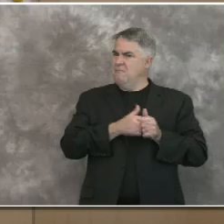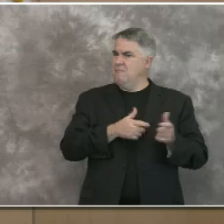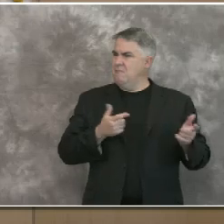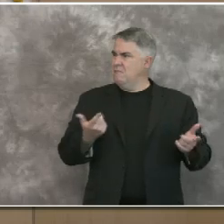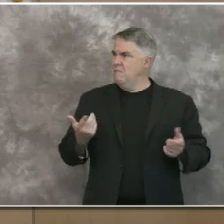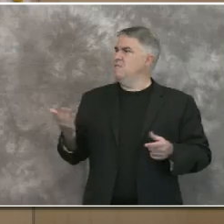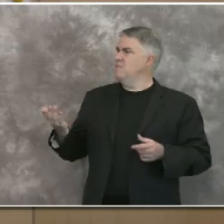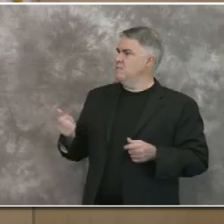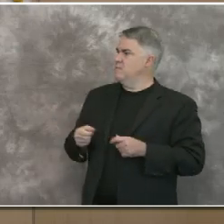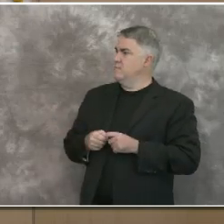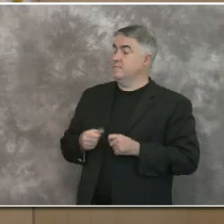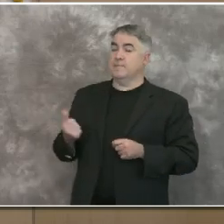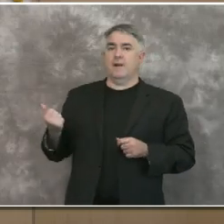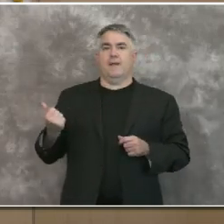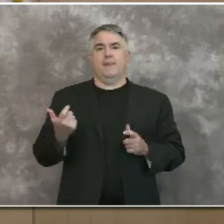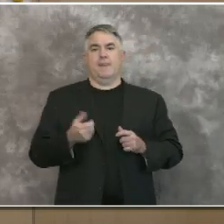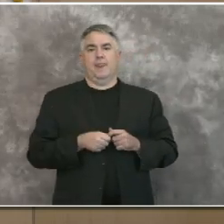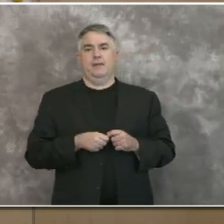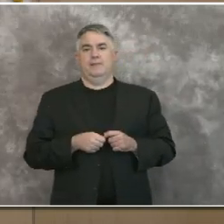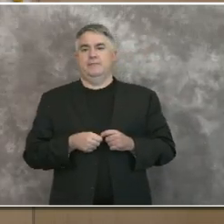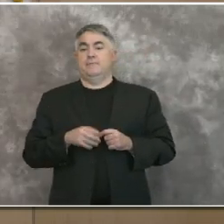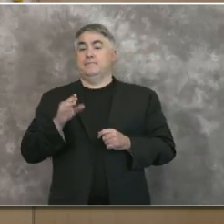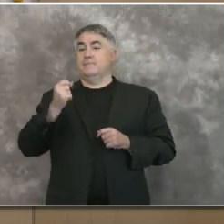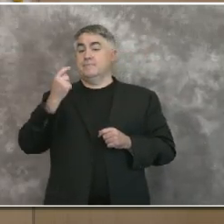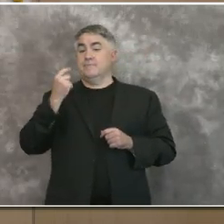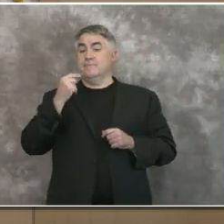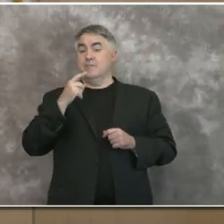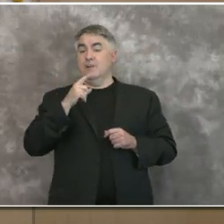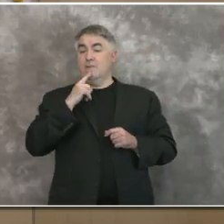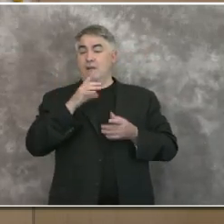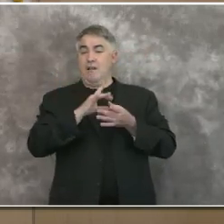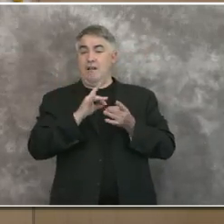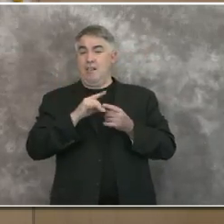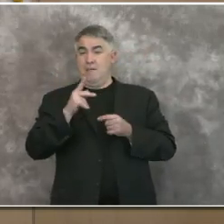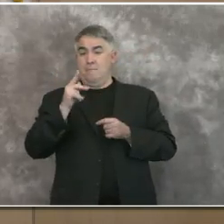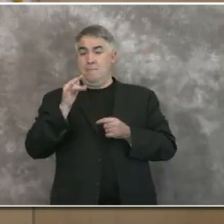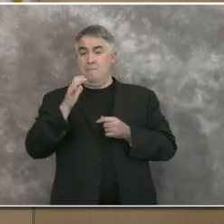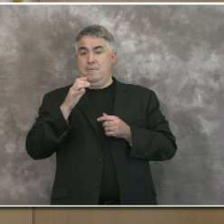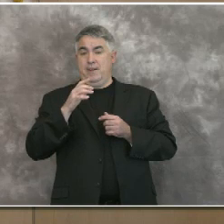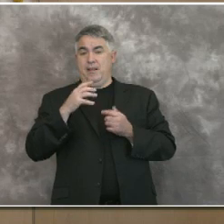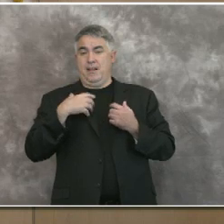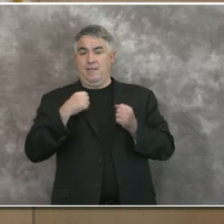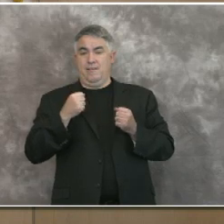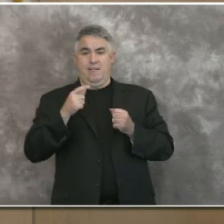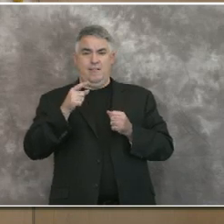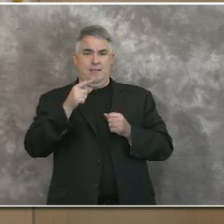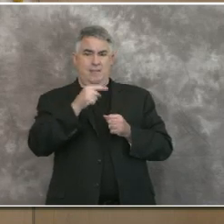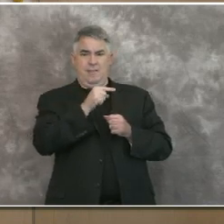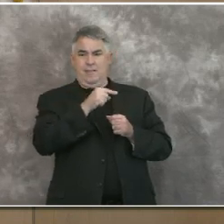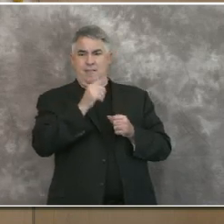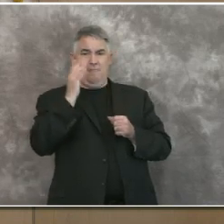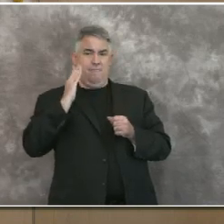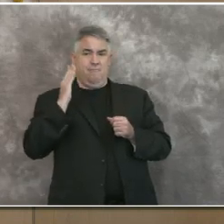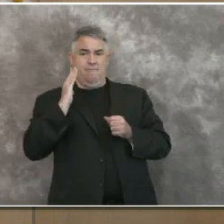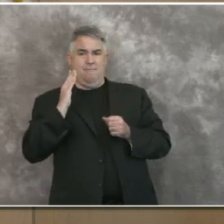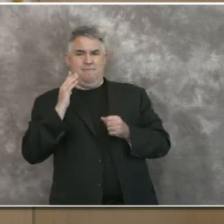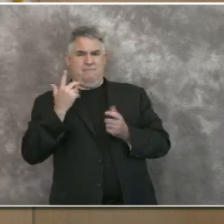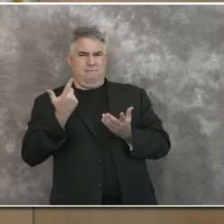think everyone here that's spoken to the public today and in the past has stated